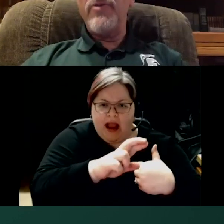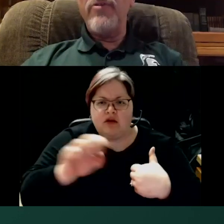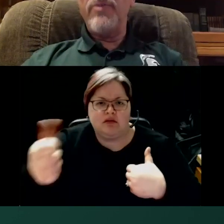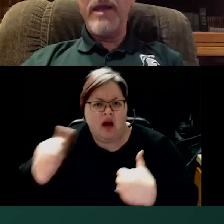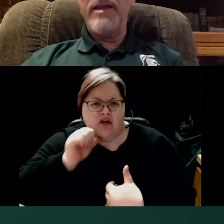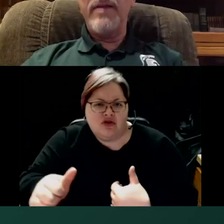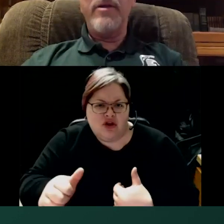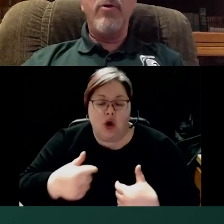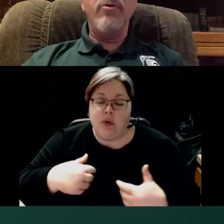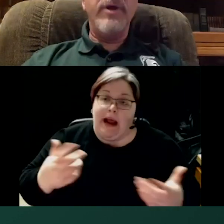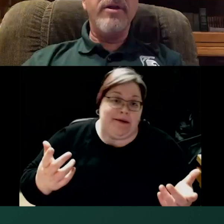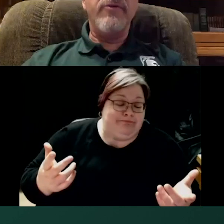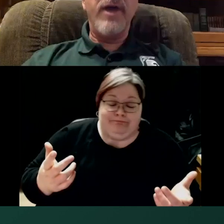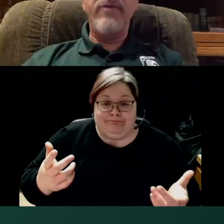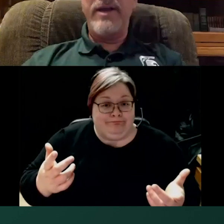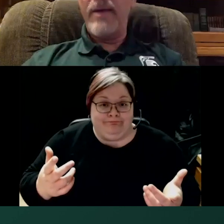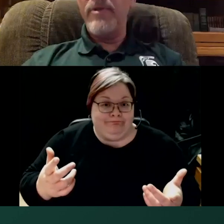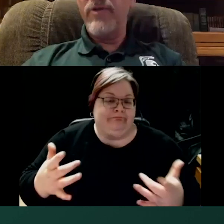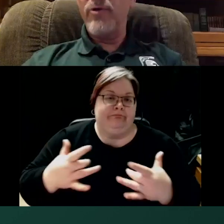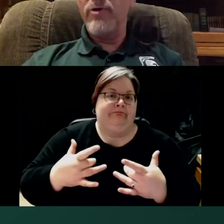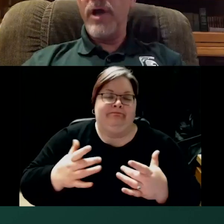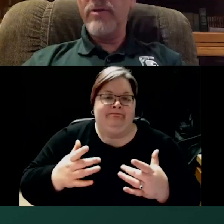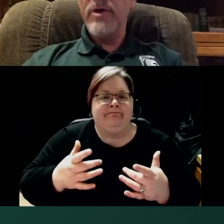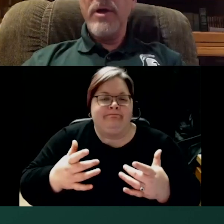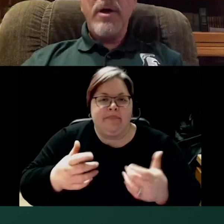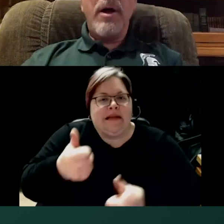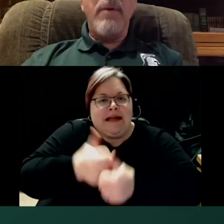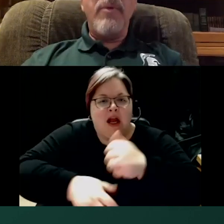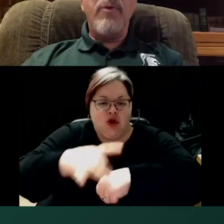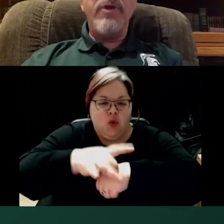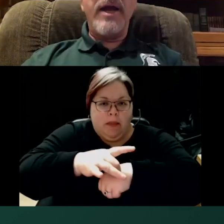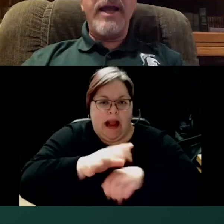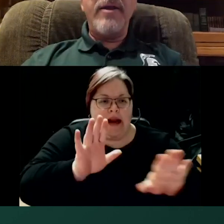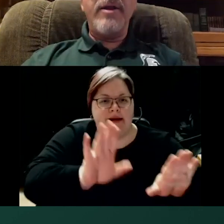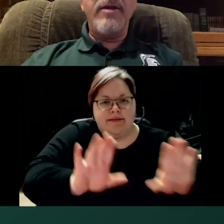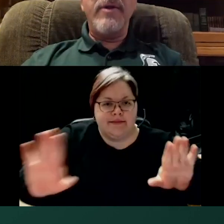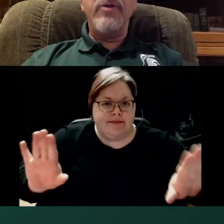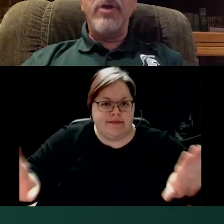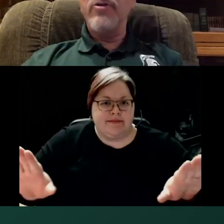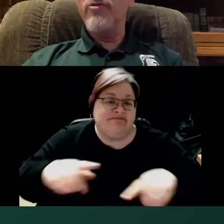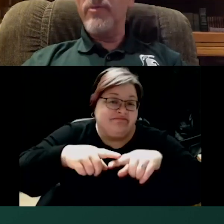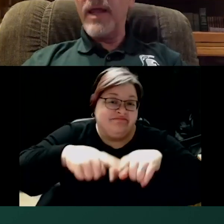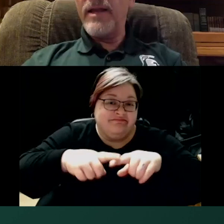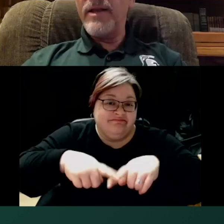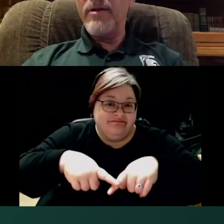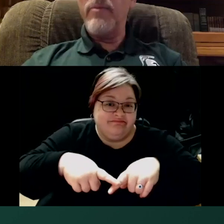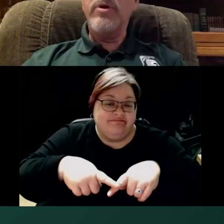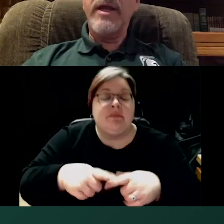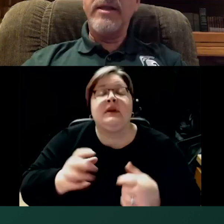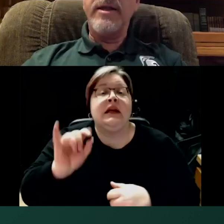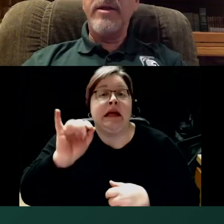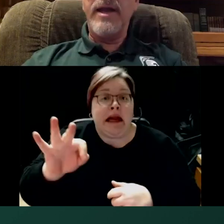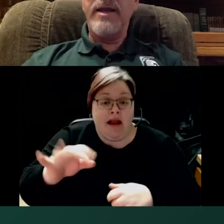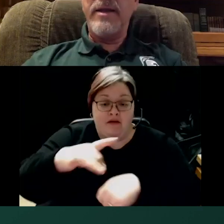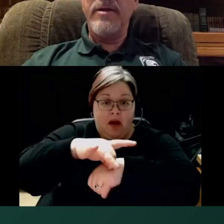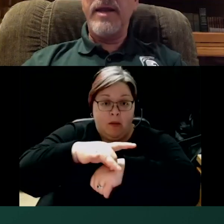Pretty much each planet has its own reason for having an atmosphere or not. But one thing I can say is that the larger the planet is, the more